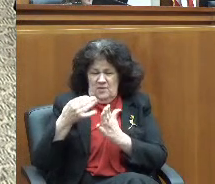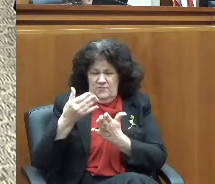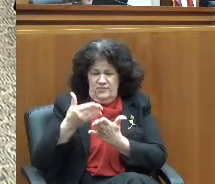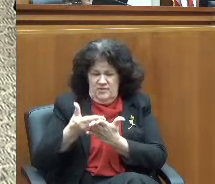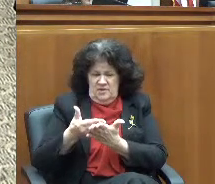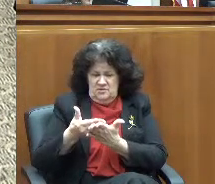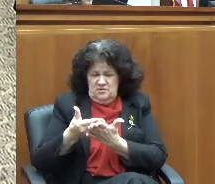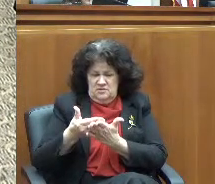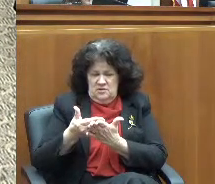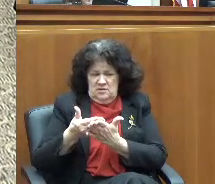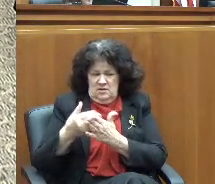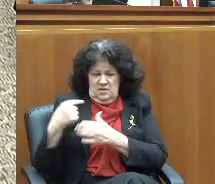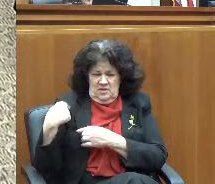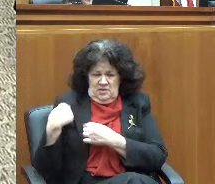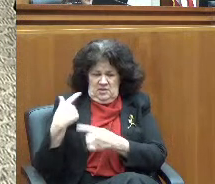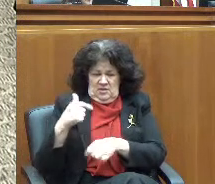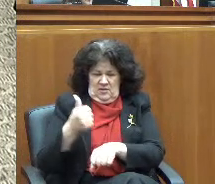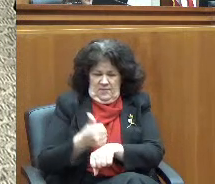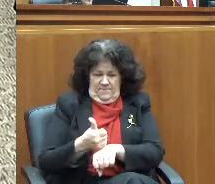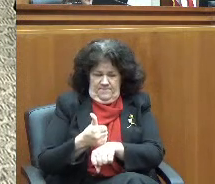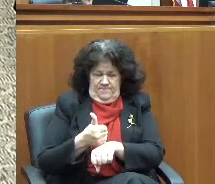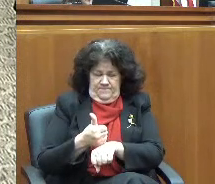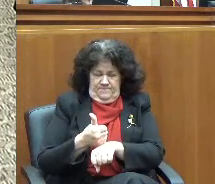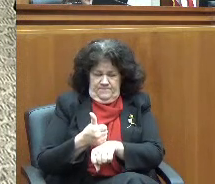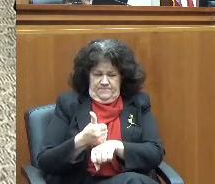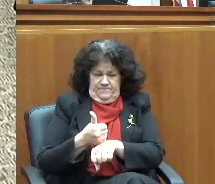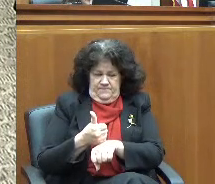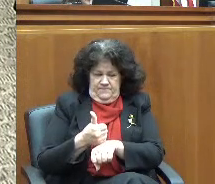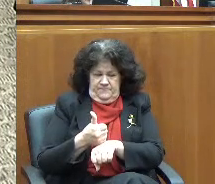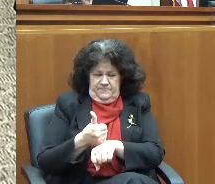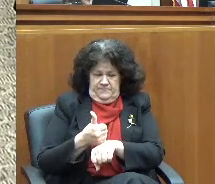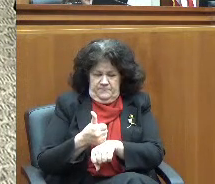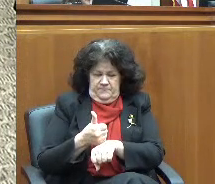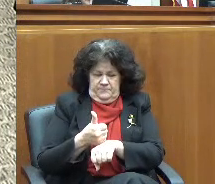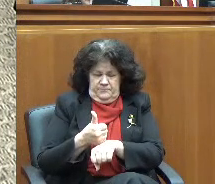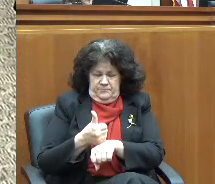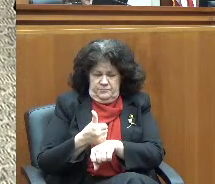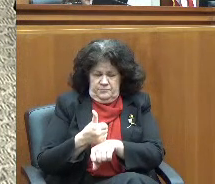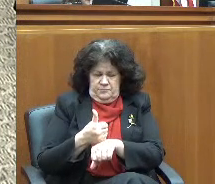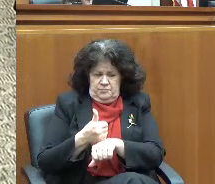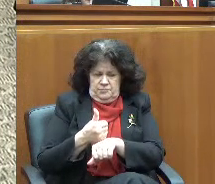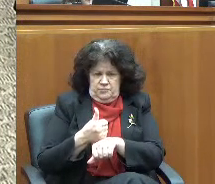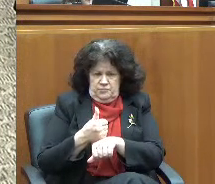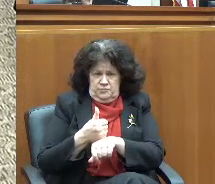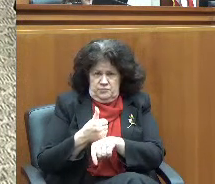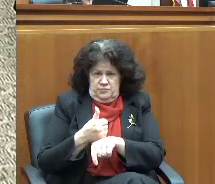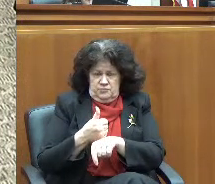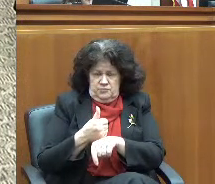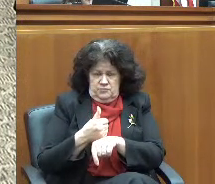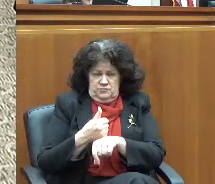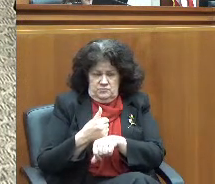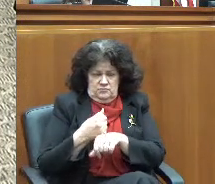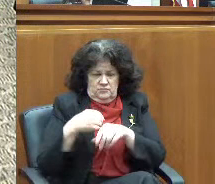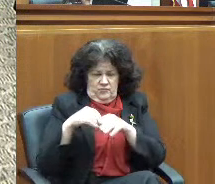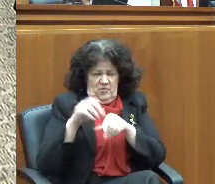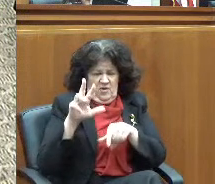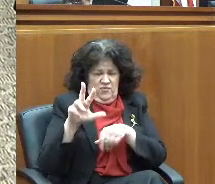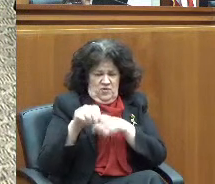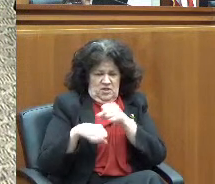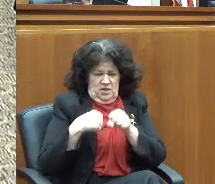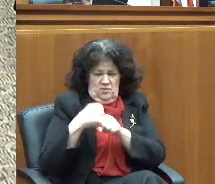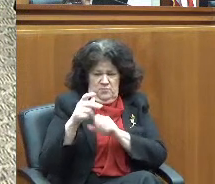was instituted, is if you had an ineffective teacher, this was a mechanism, this 3-year period going from level 1